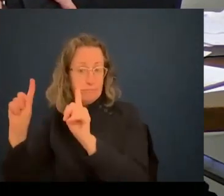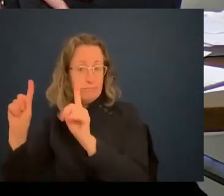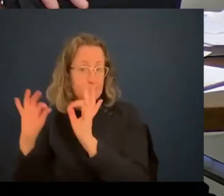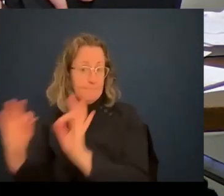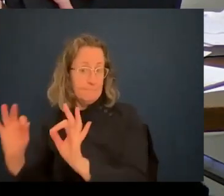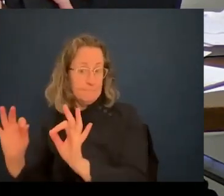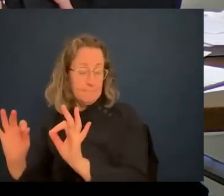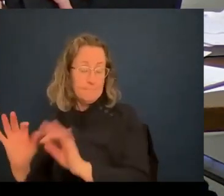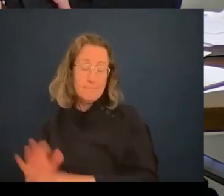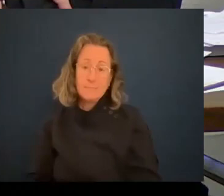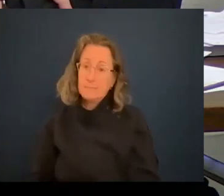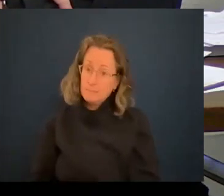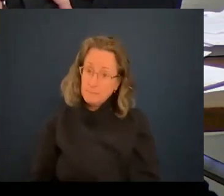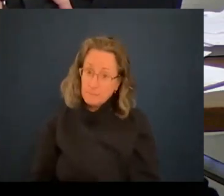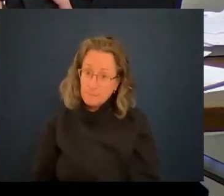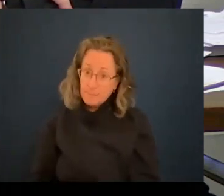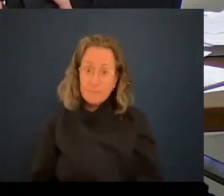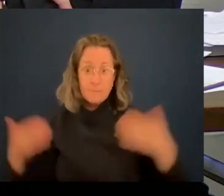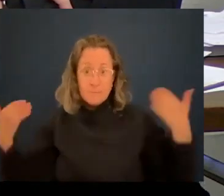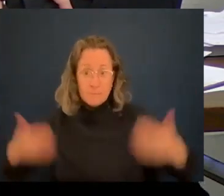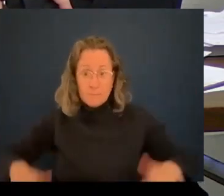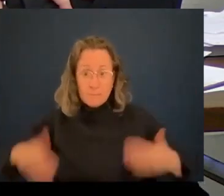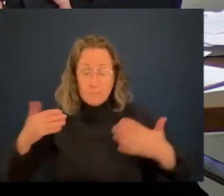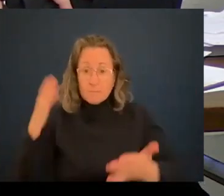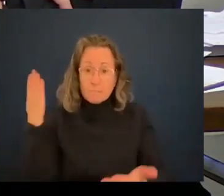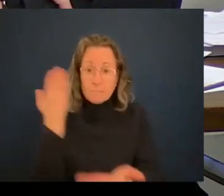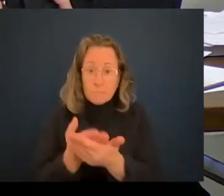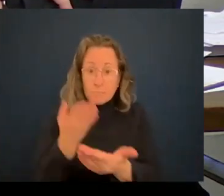see why the people make a difference